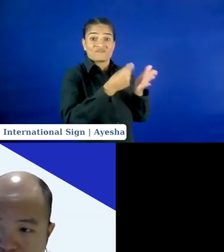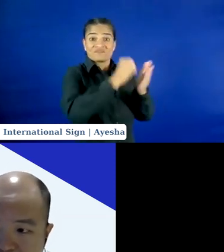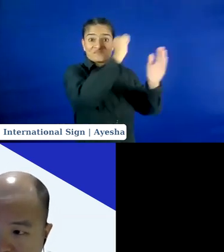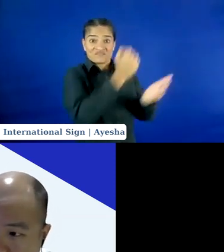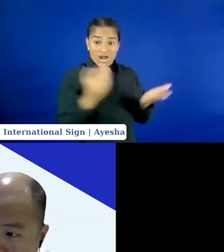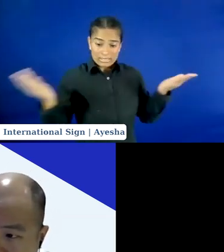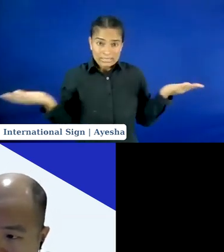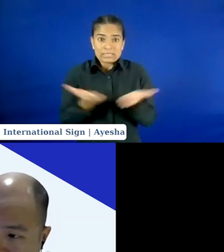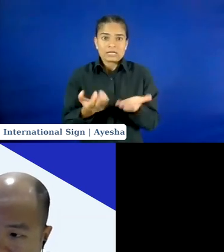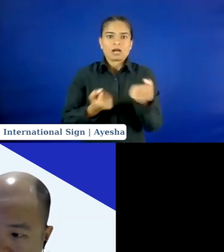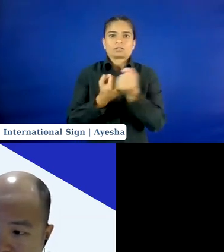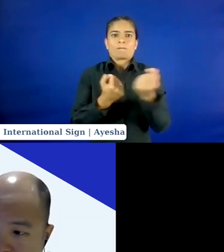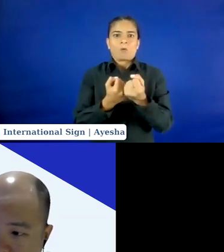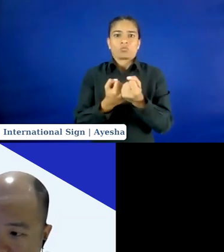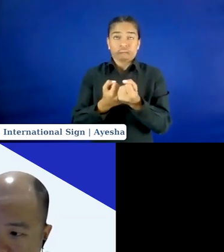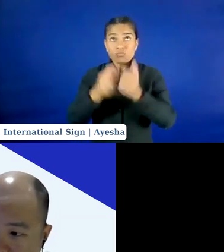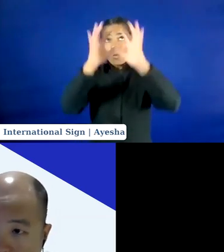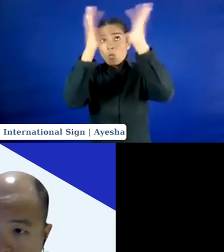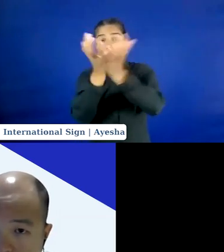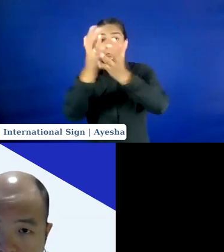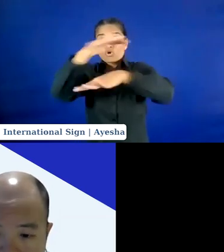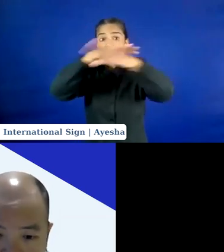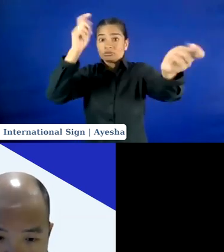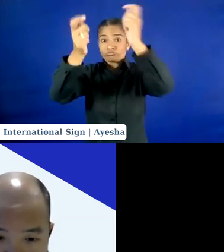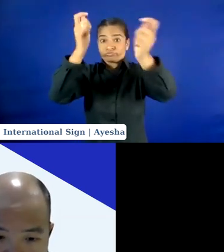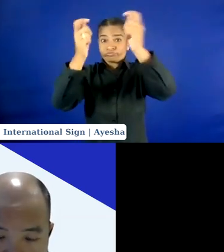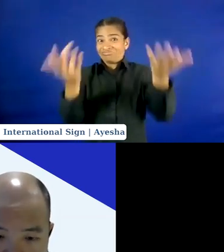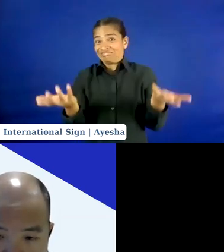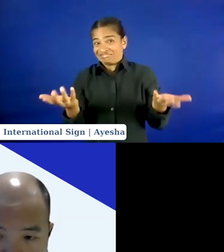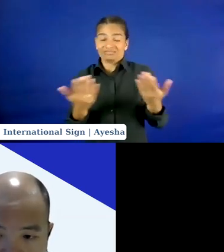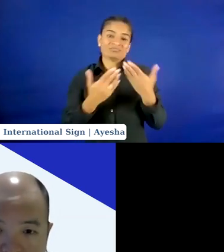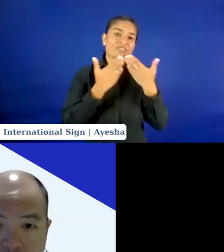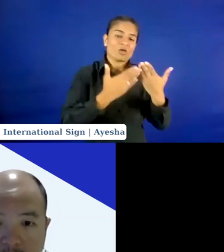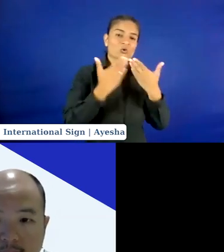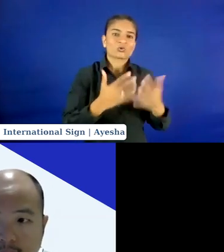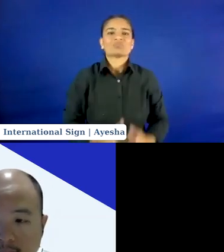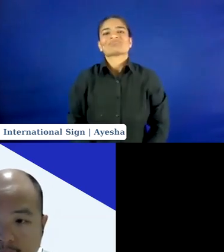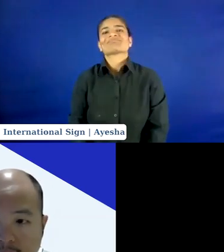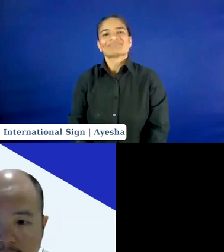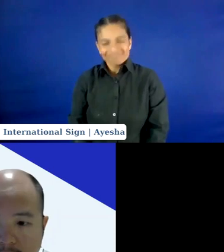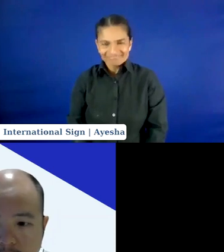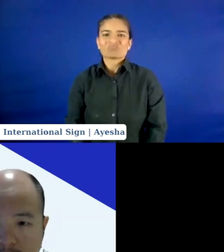context. Thank you. Thank you, Finn. And before we close the session,